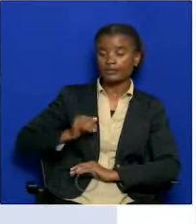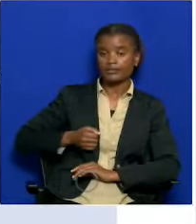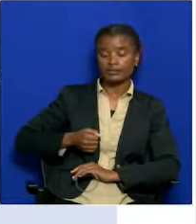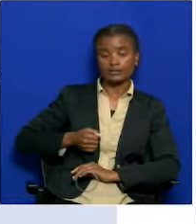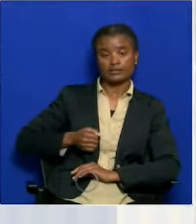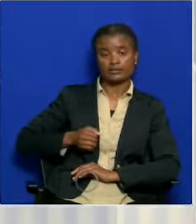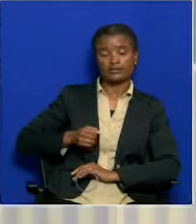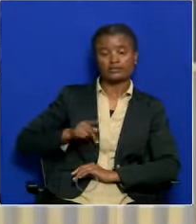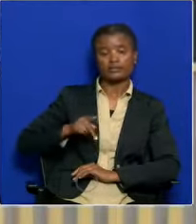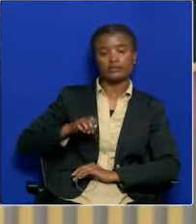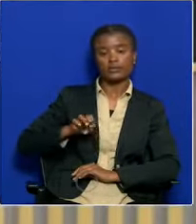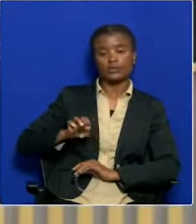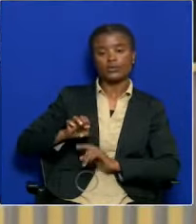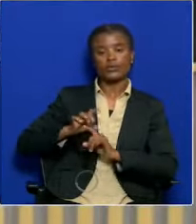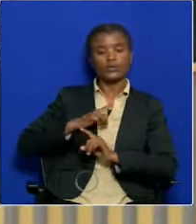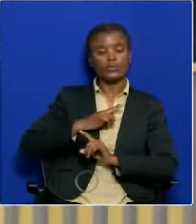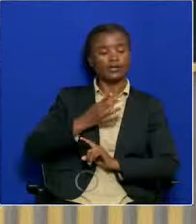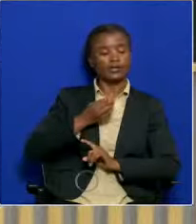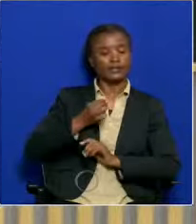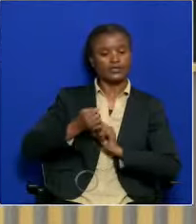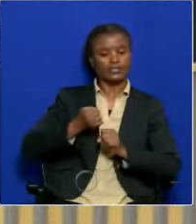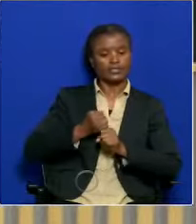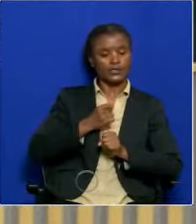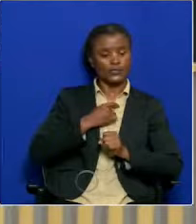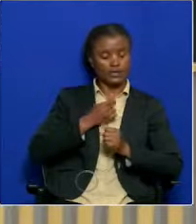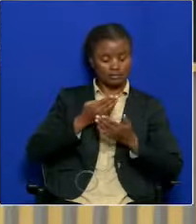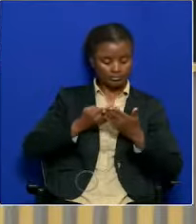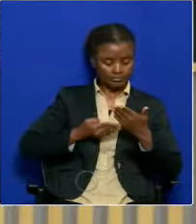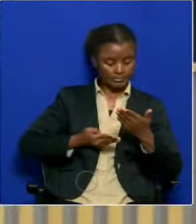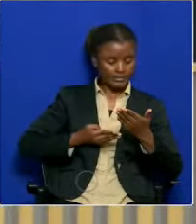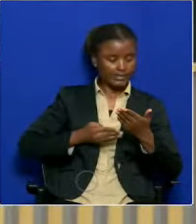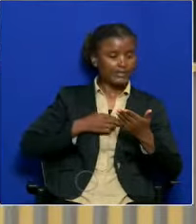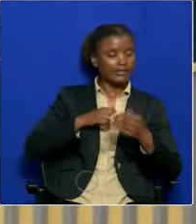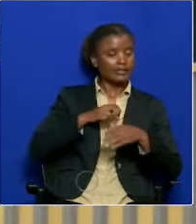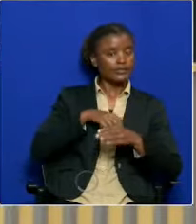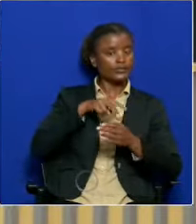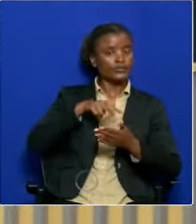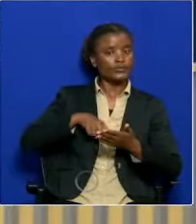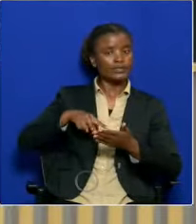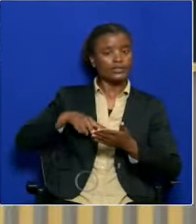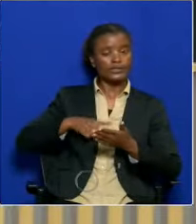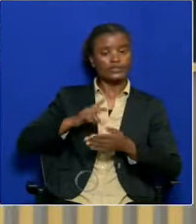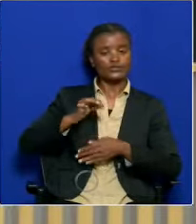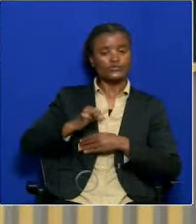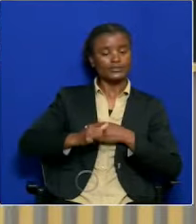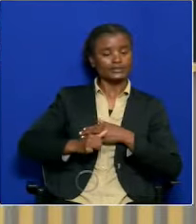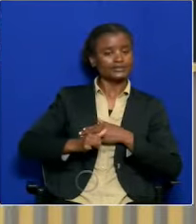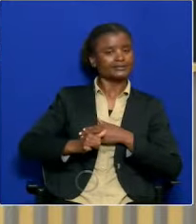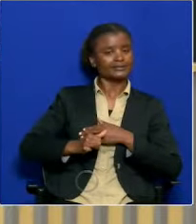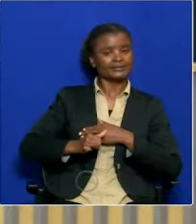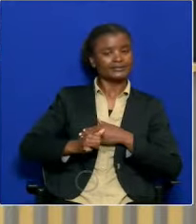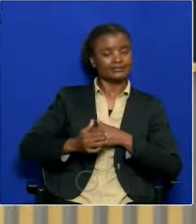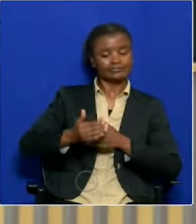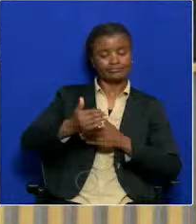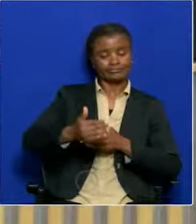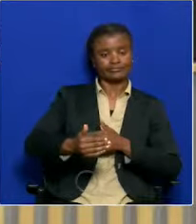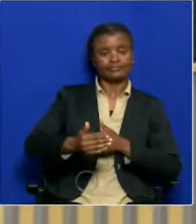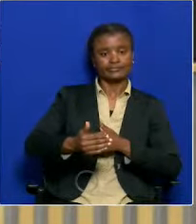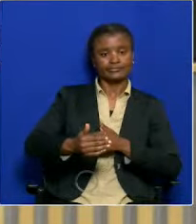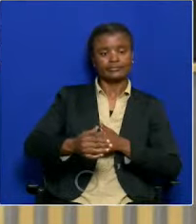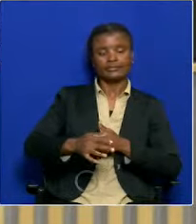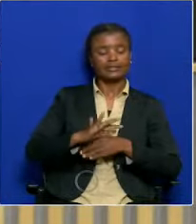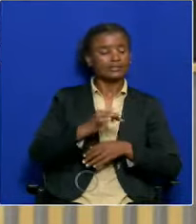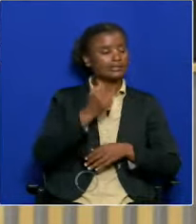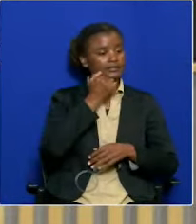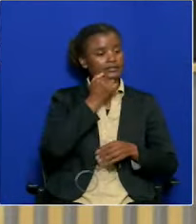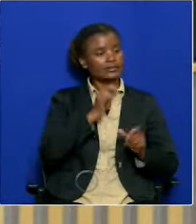have it in front of us, Oh. but when we read the transcript in 2 months' time, we might struggle. My apologies, Commissioners. This